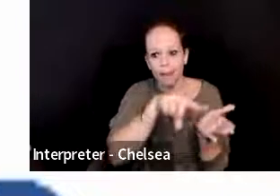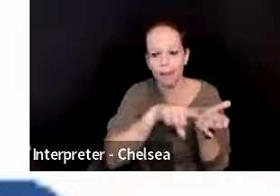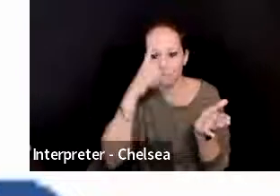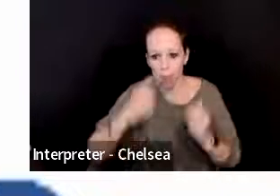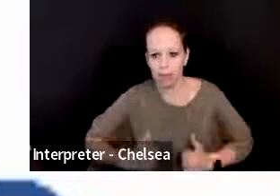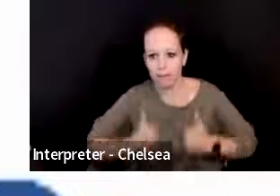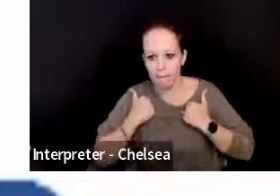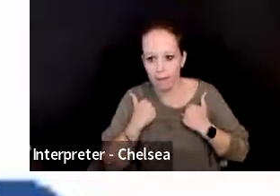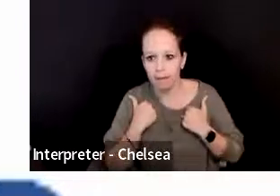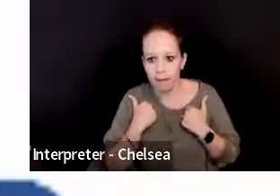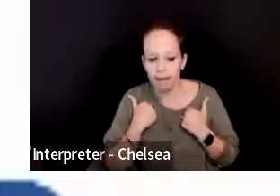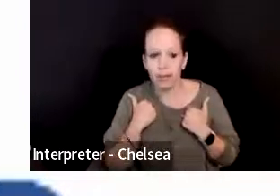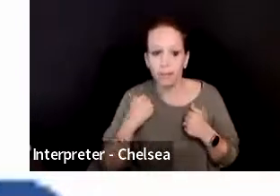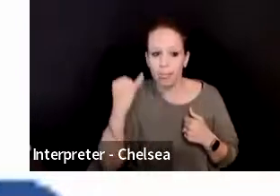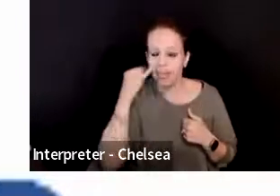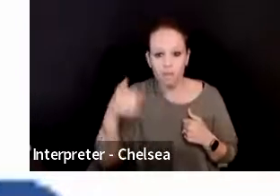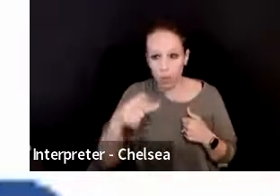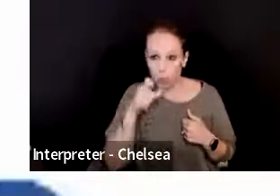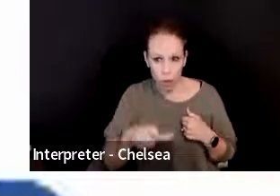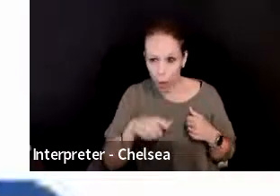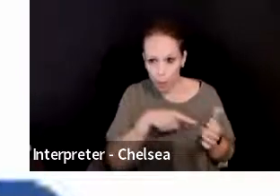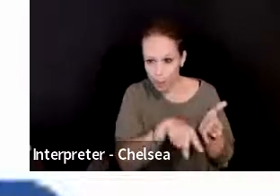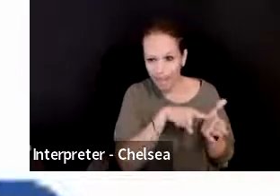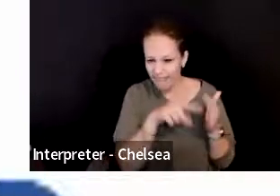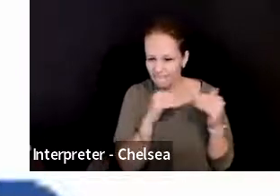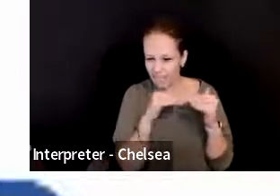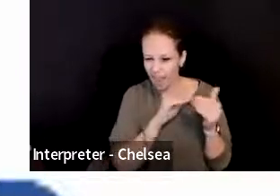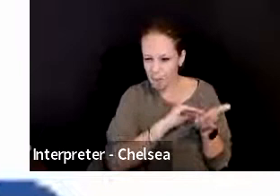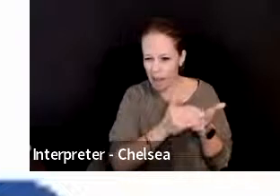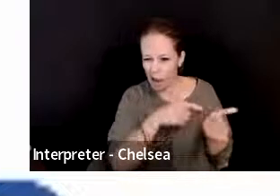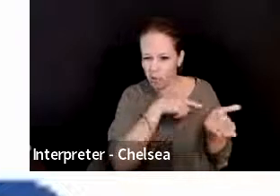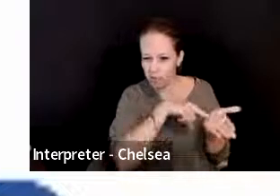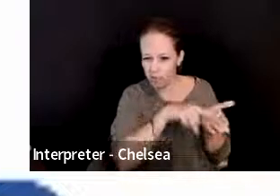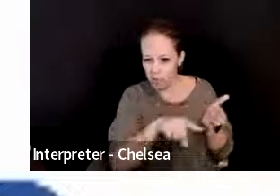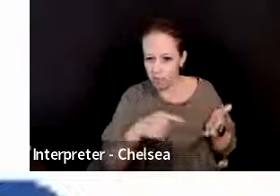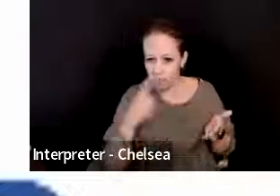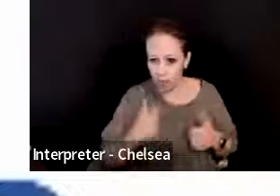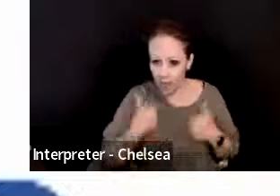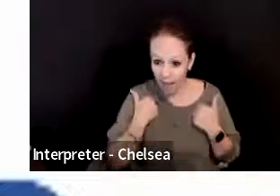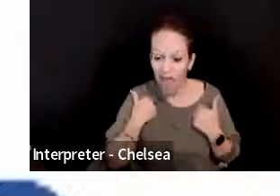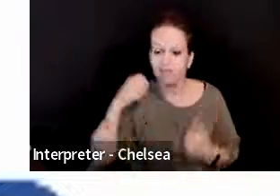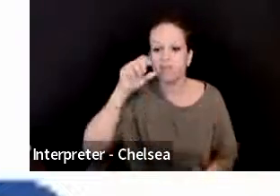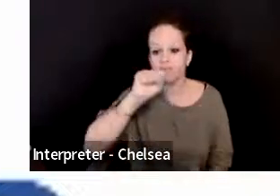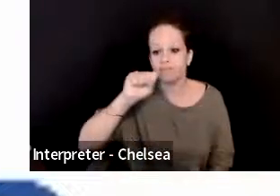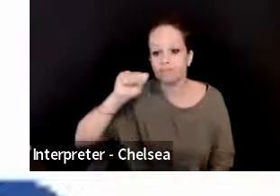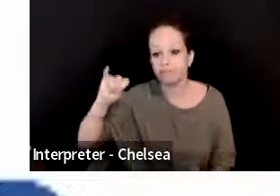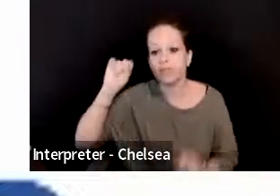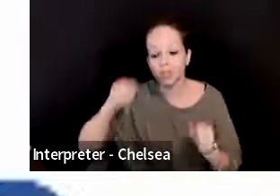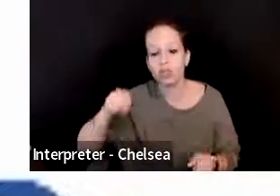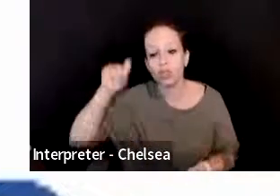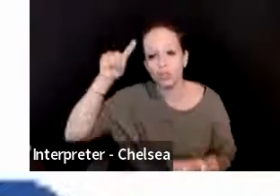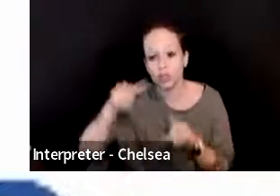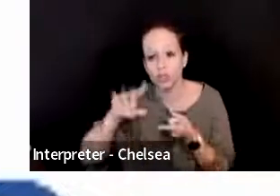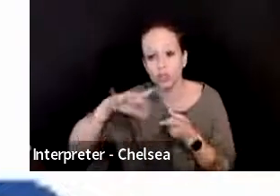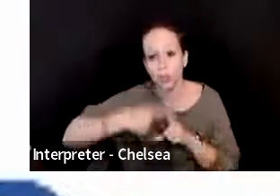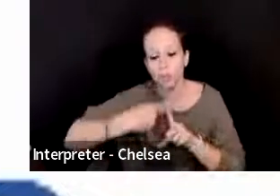If you do not pay your fair share, the Social Security Administration may reduce your monthly cash payment